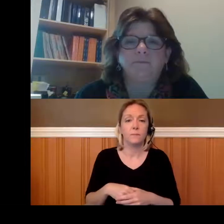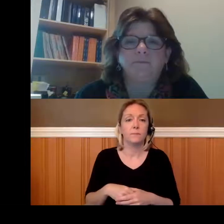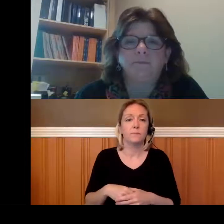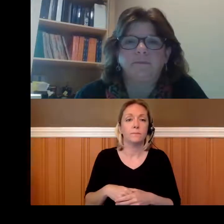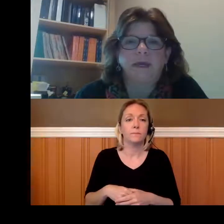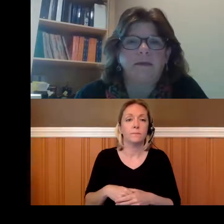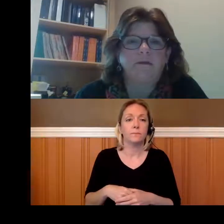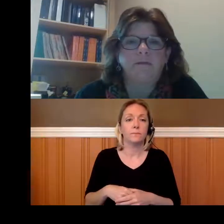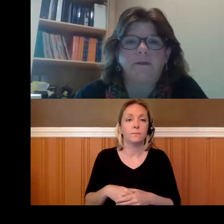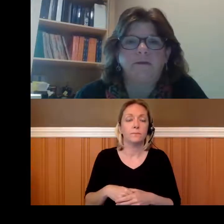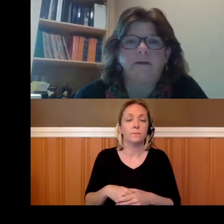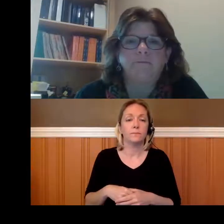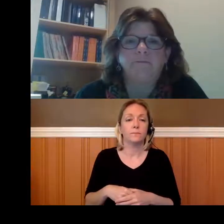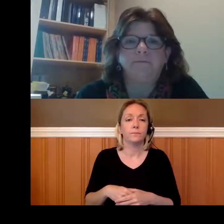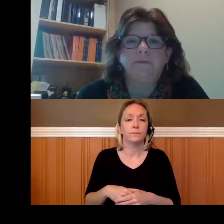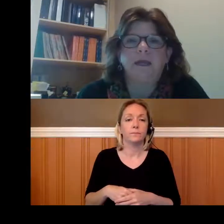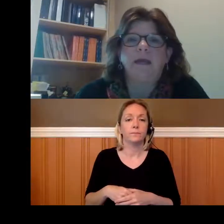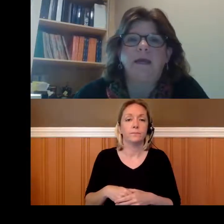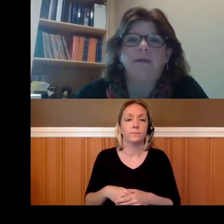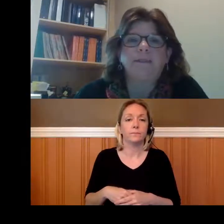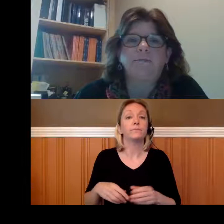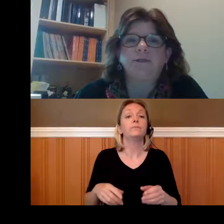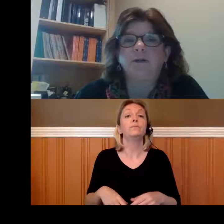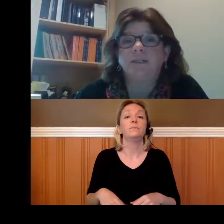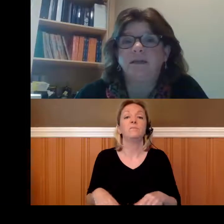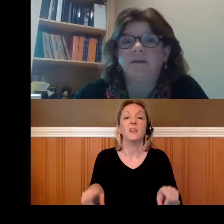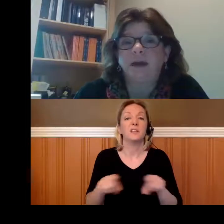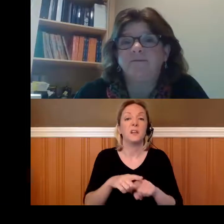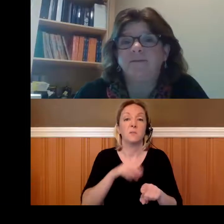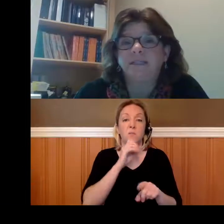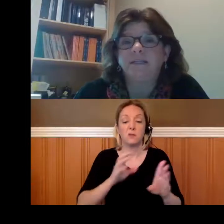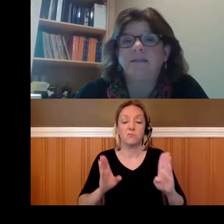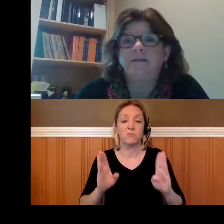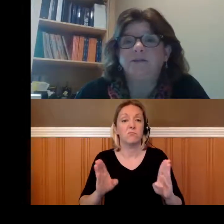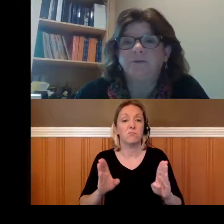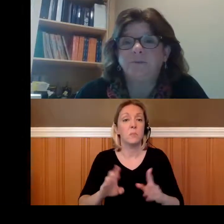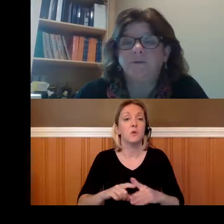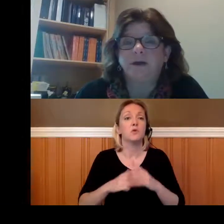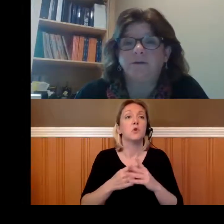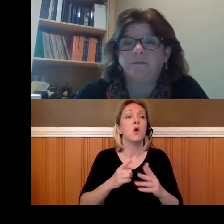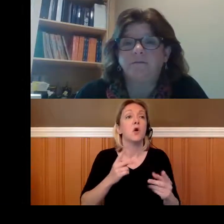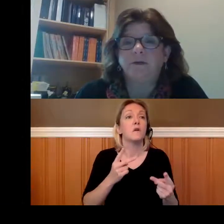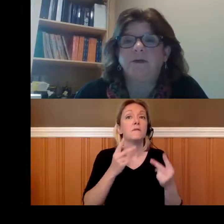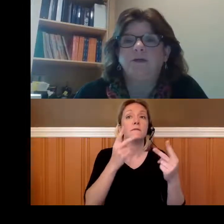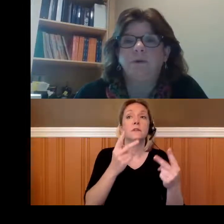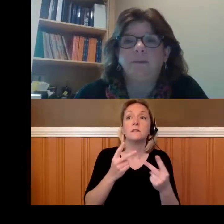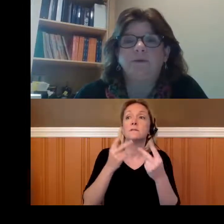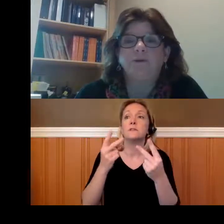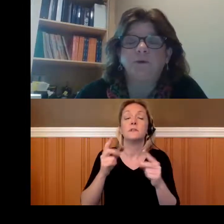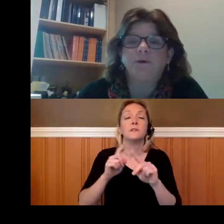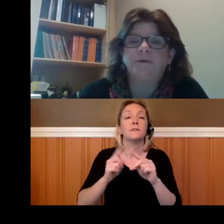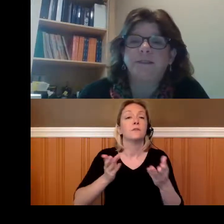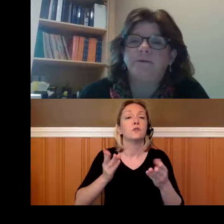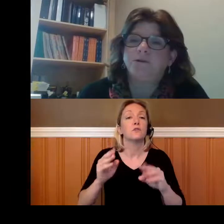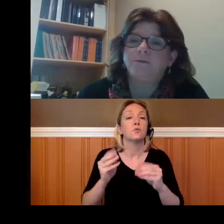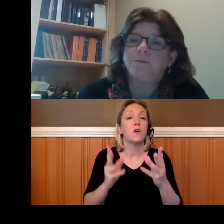and they know that they're there. It's time to start to think about visiting service providers. You want to make sure you're visiting